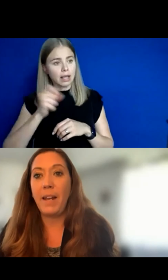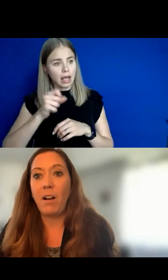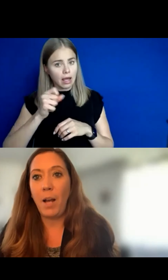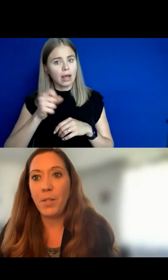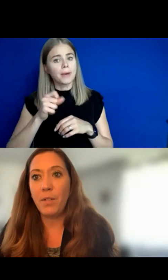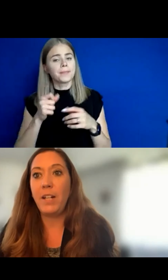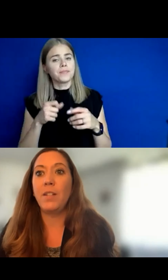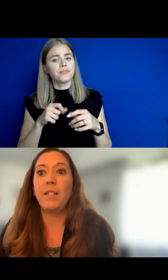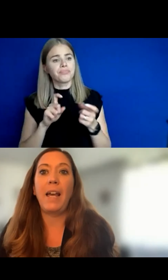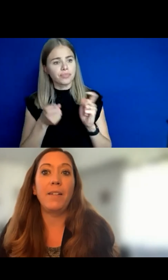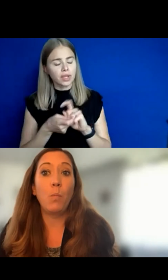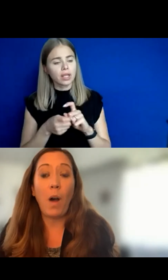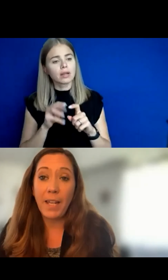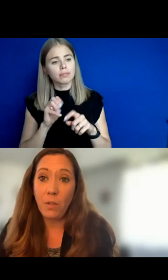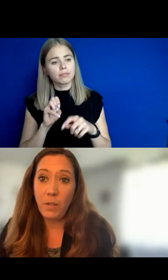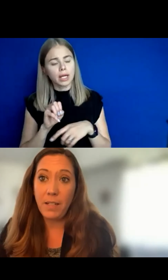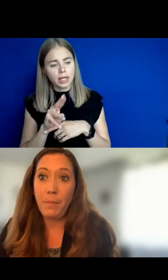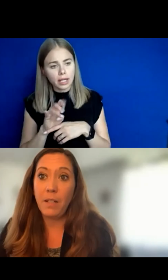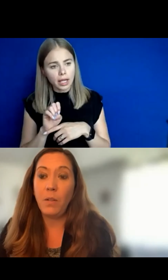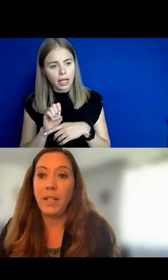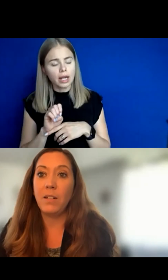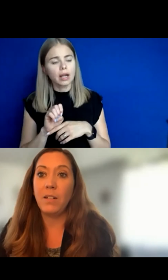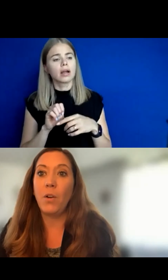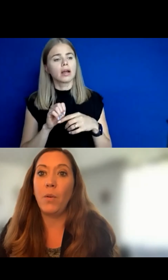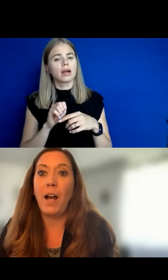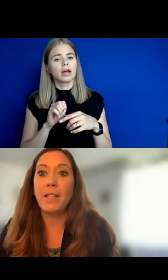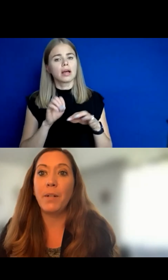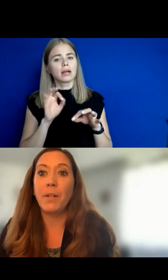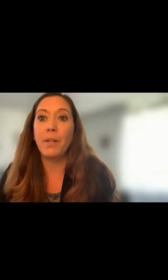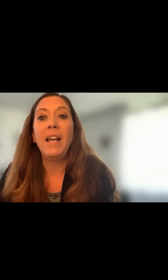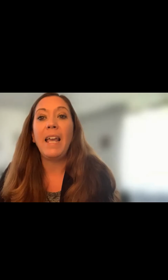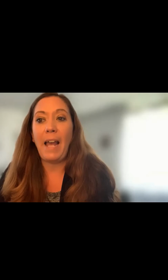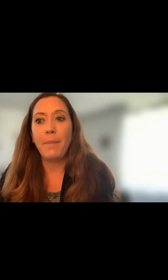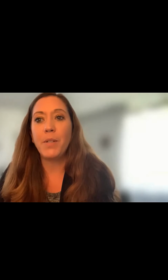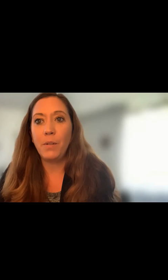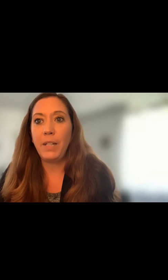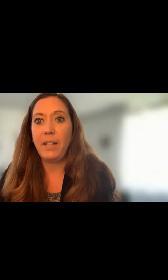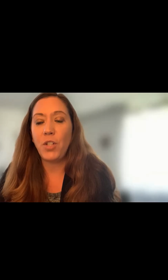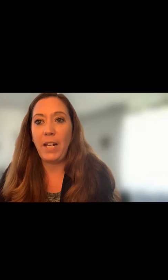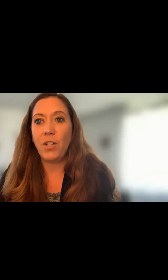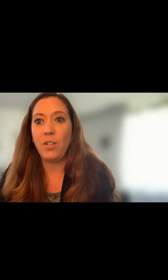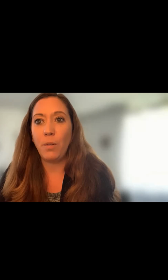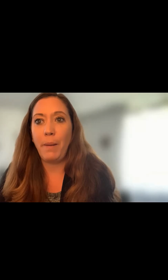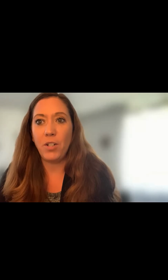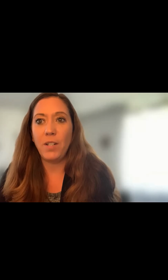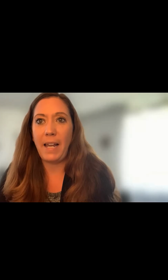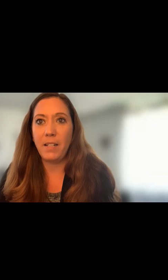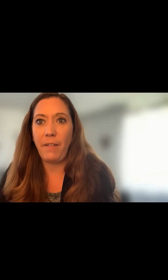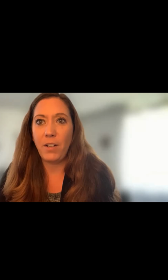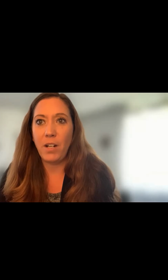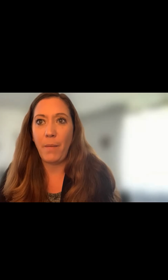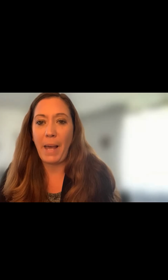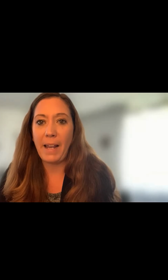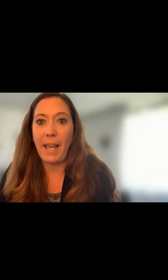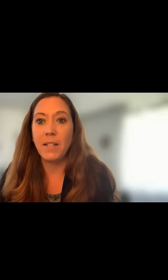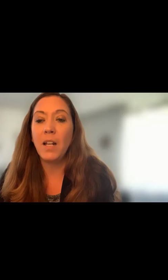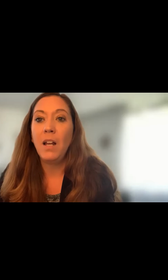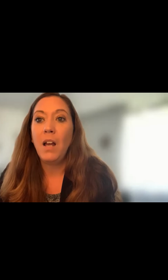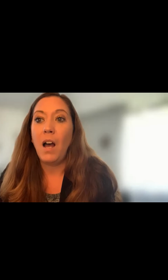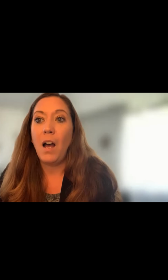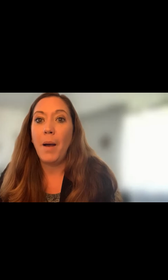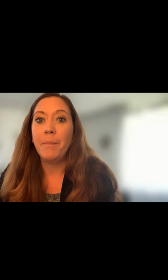in Medicare, observation status, why you need to be acutely ill to go to a hospital, it absolutely changes your patient satisfaction on the back